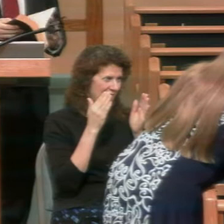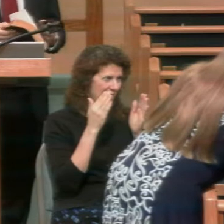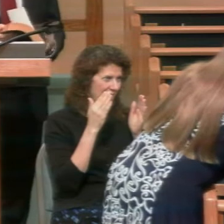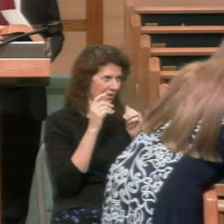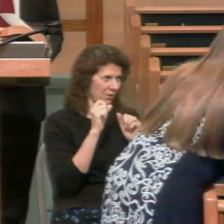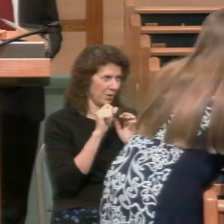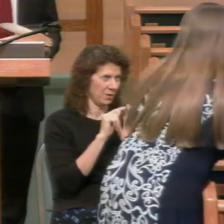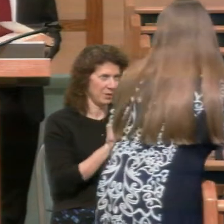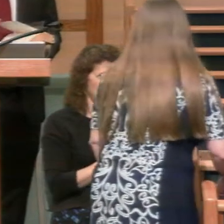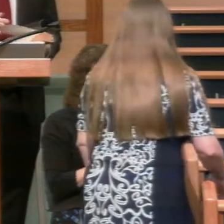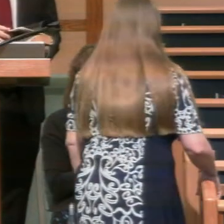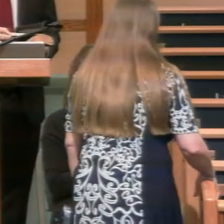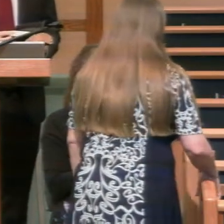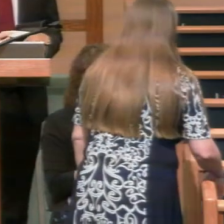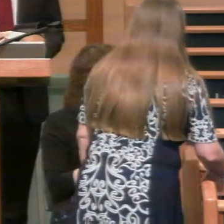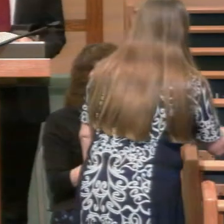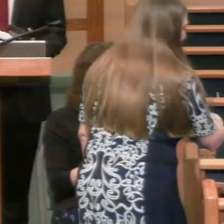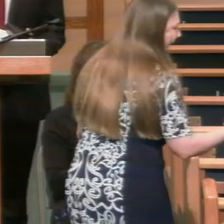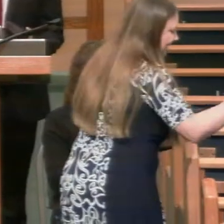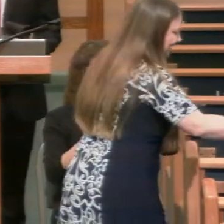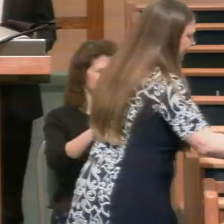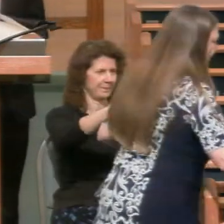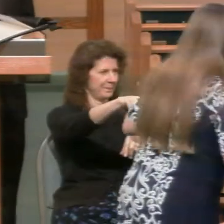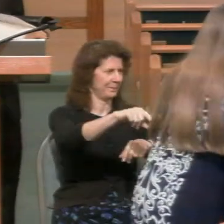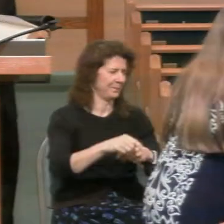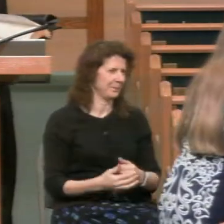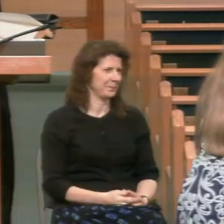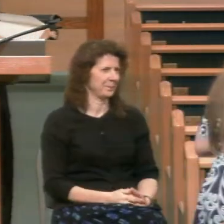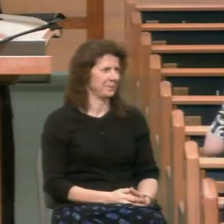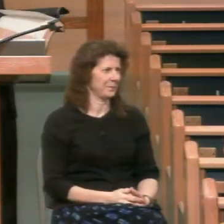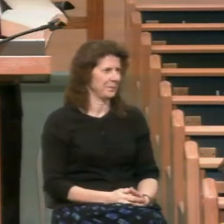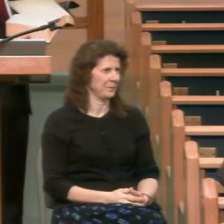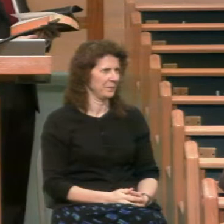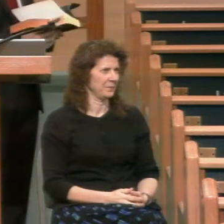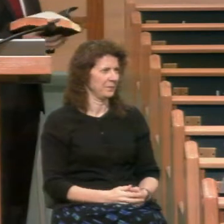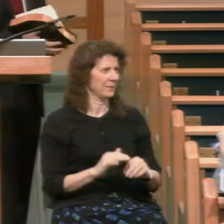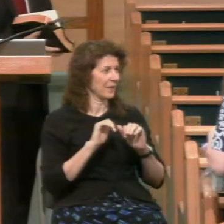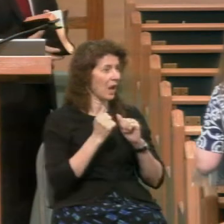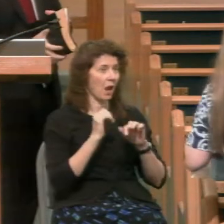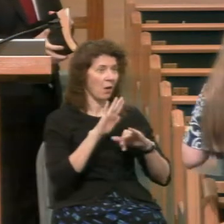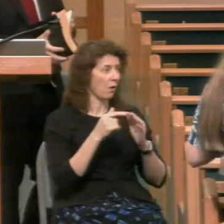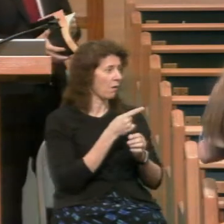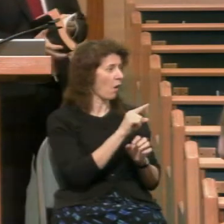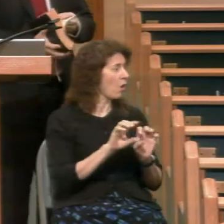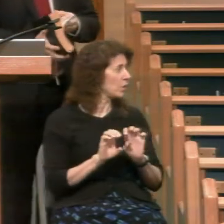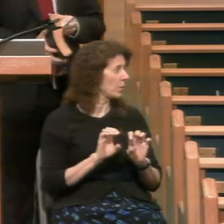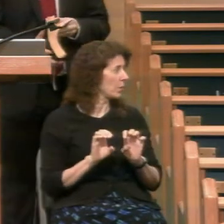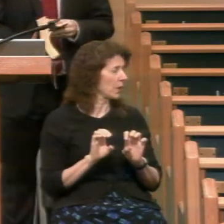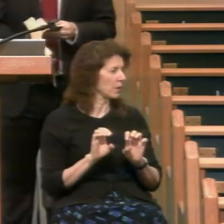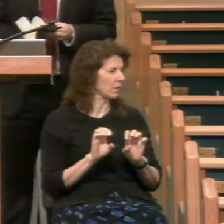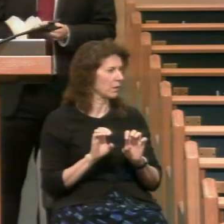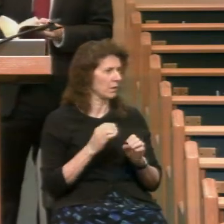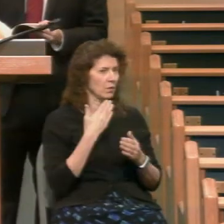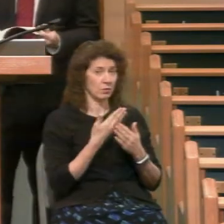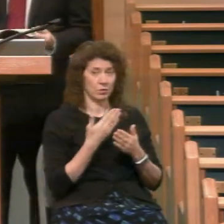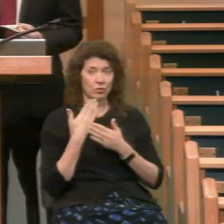I realize it's been some time since we've seen one another. How's everybody doing? Everybody's good? Good. We